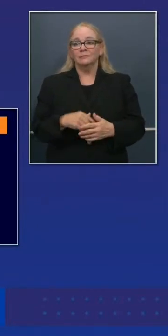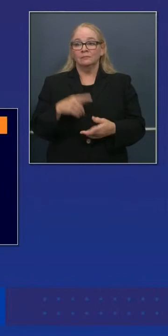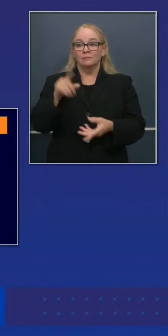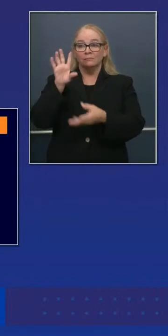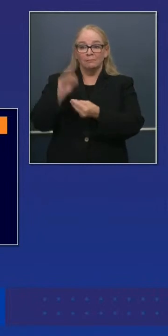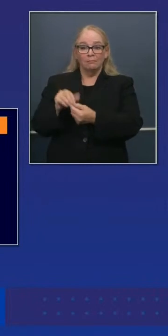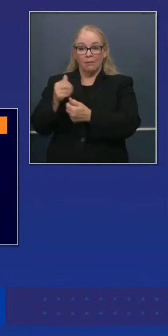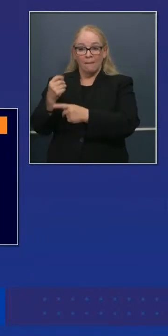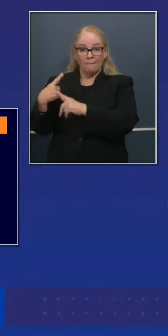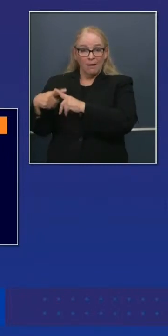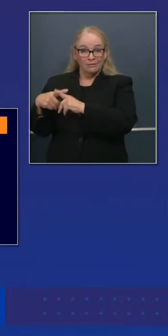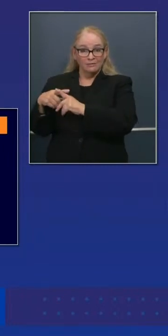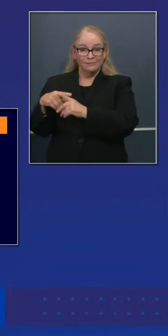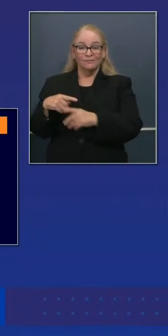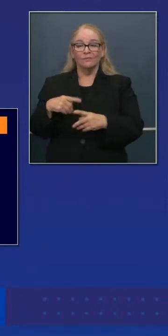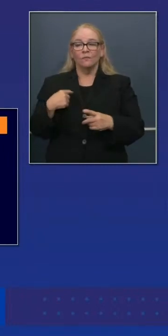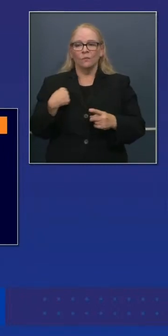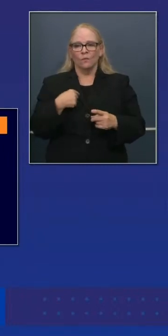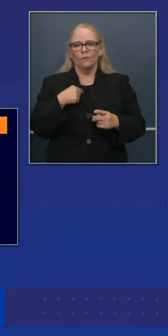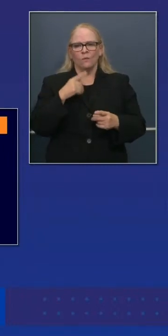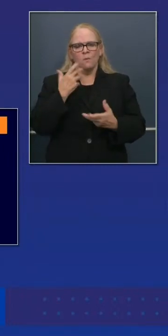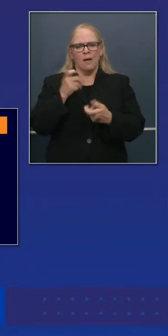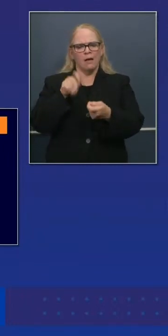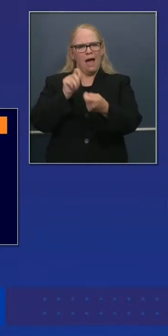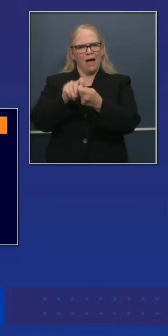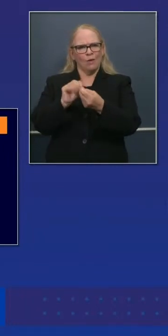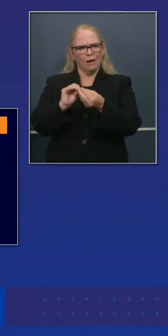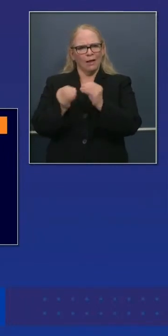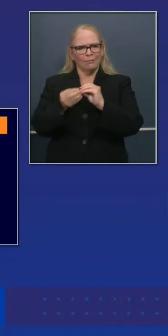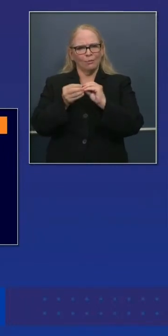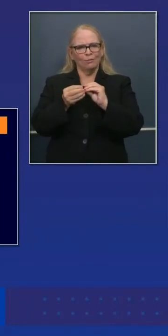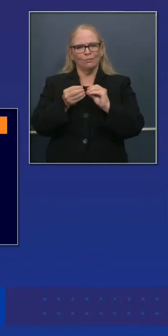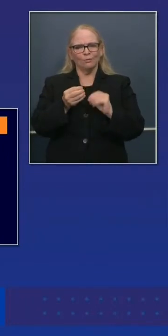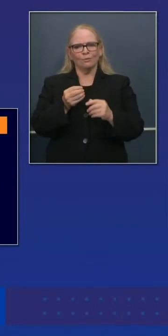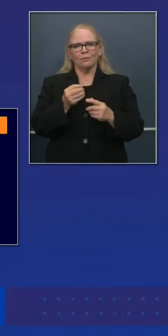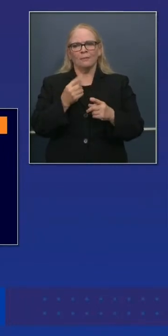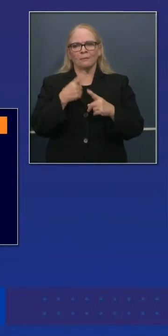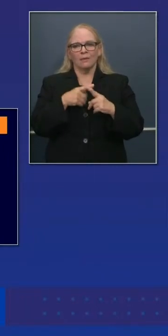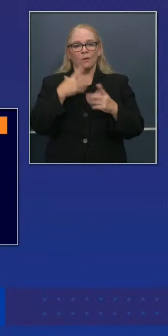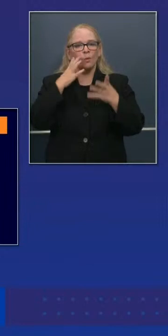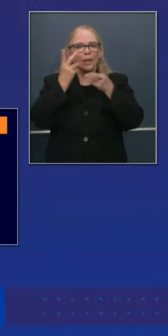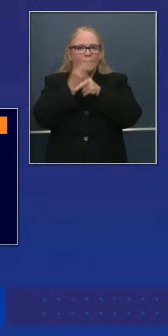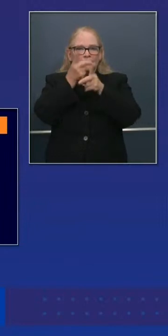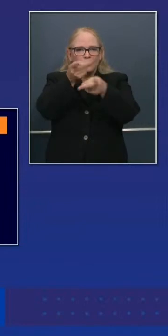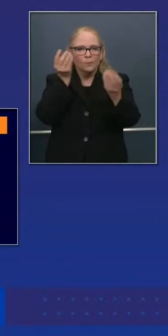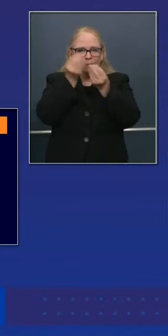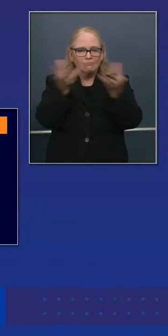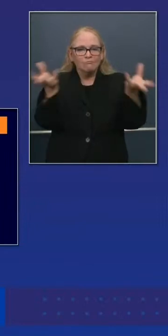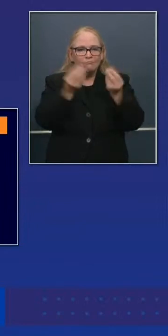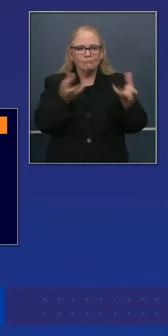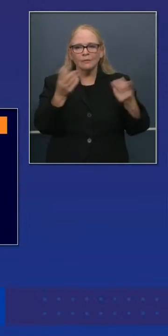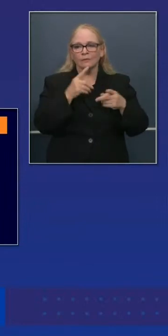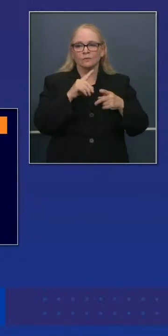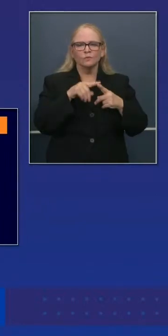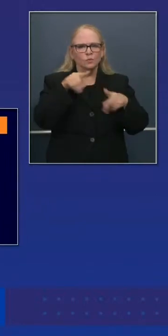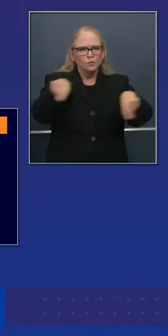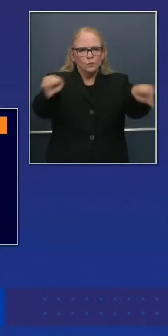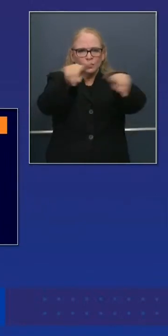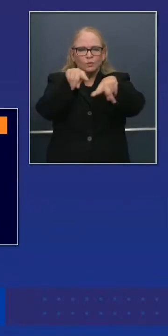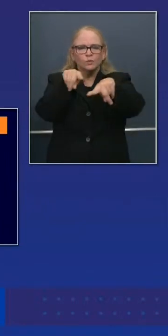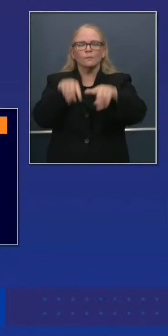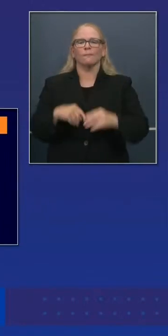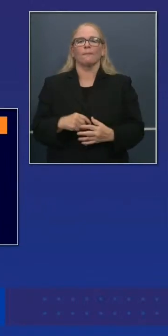cases that we can report. And then we'll provide an update as it relates to the positivity rate, both on a 7-day basis and